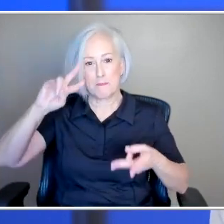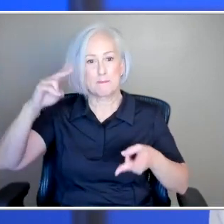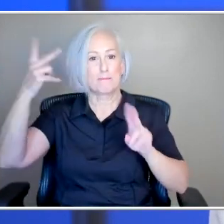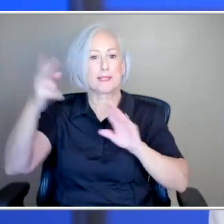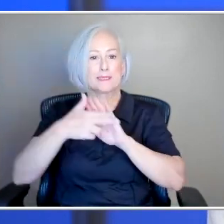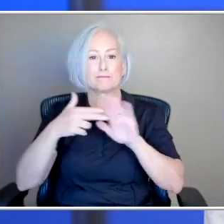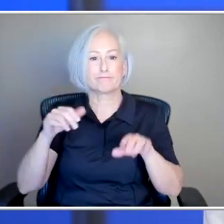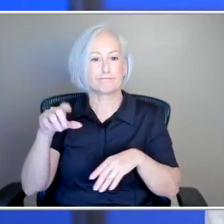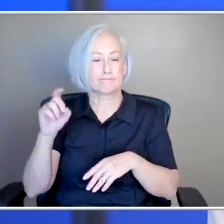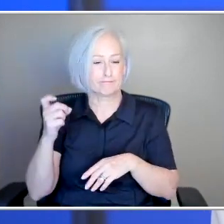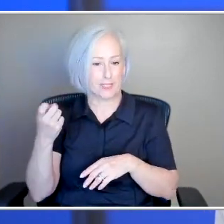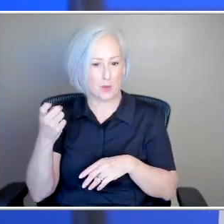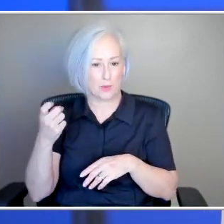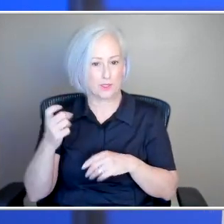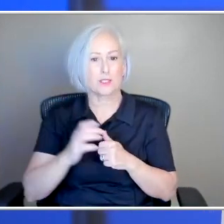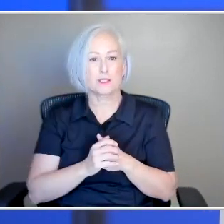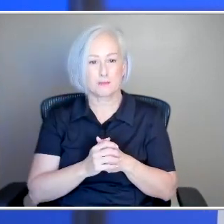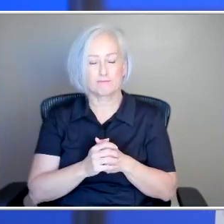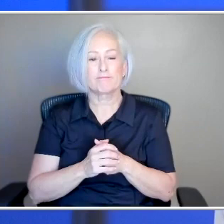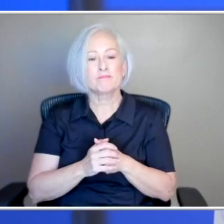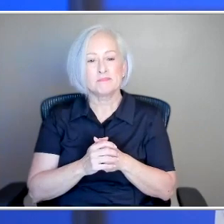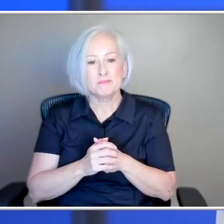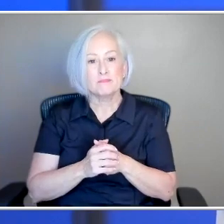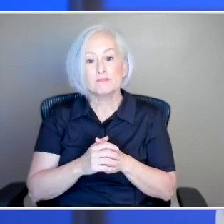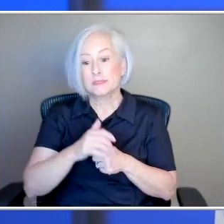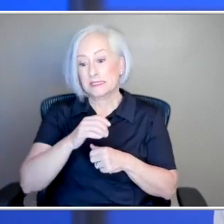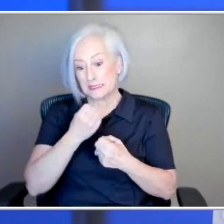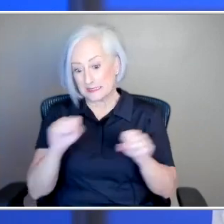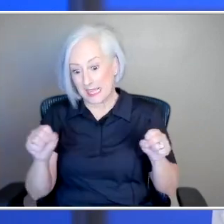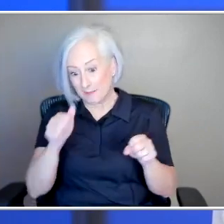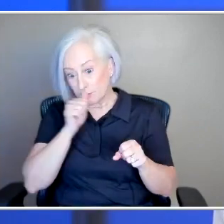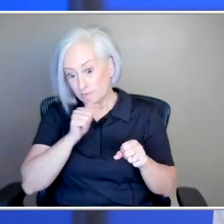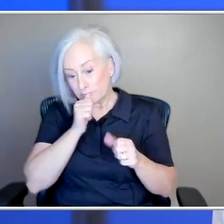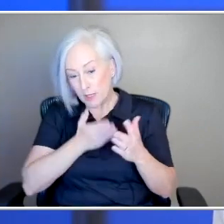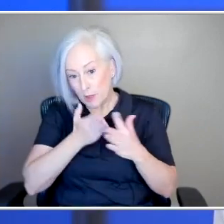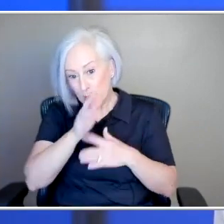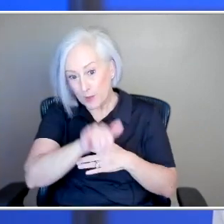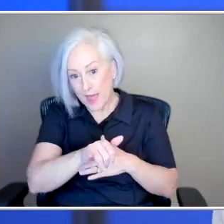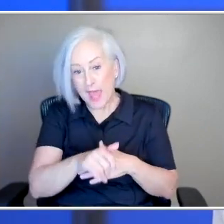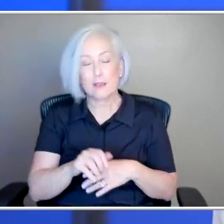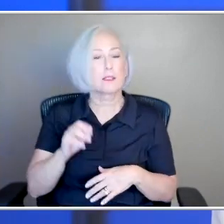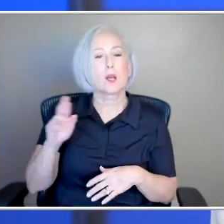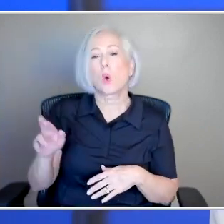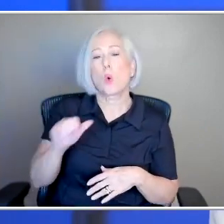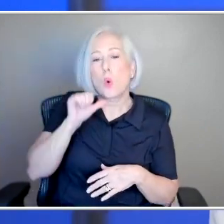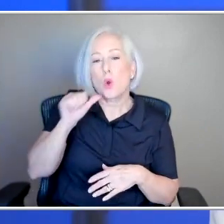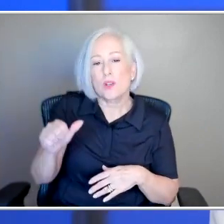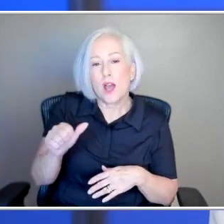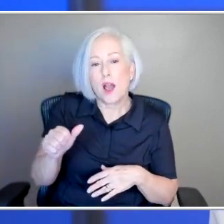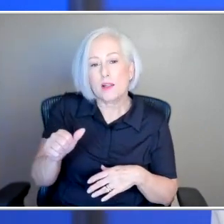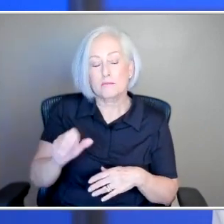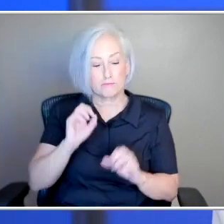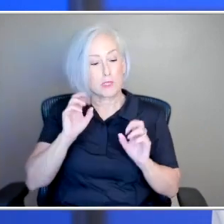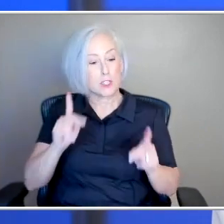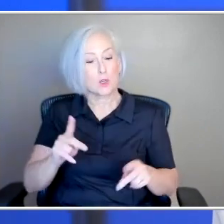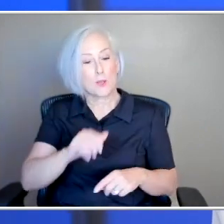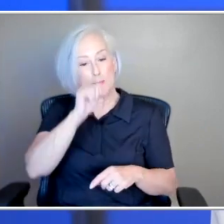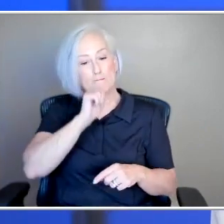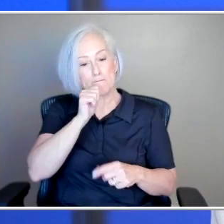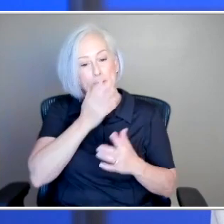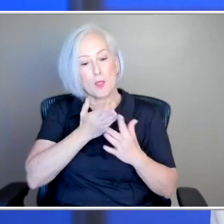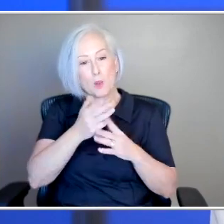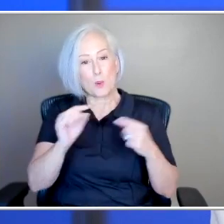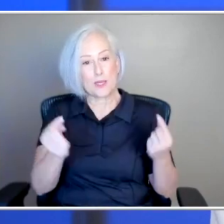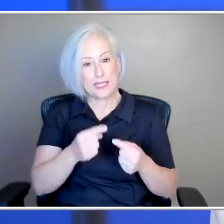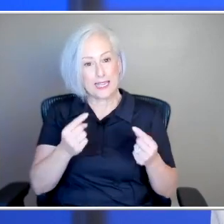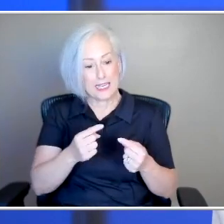knowing is it safe to play through it or is it not. Okay, it's okay to show a little bit of grit and toughness and play through an injury within